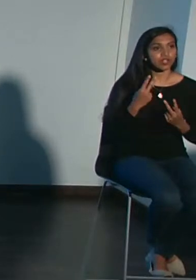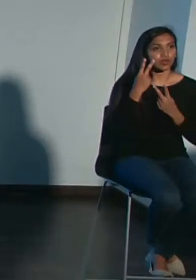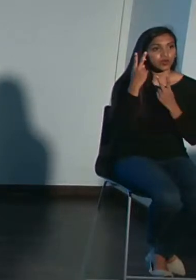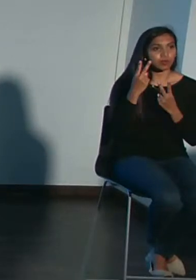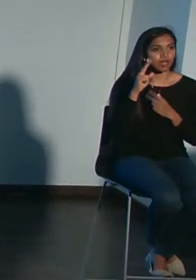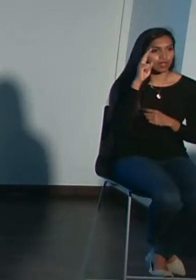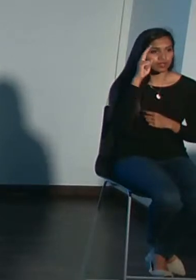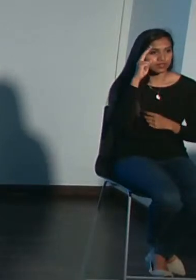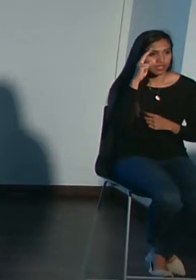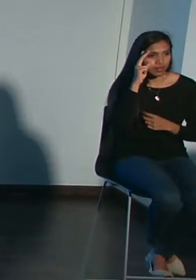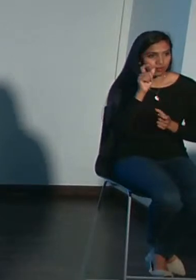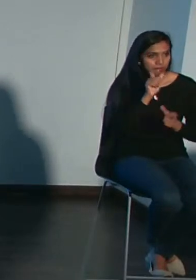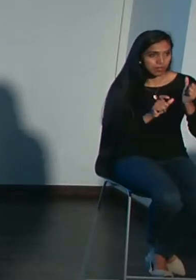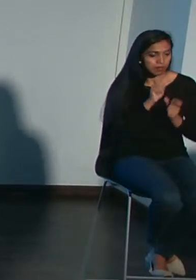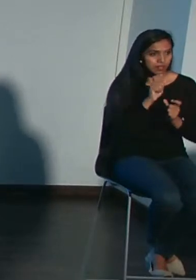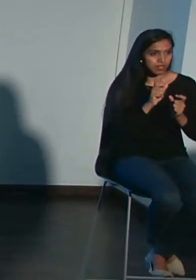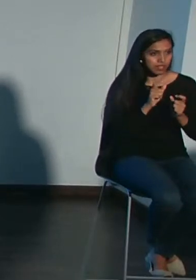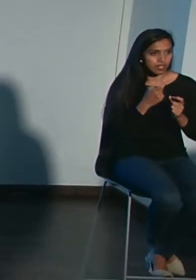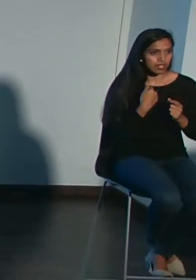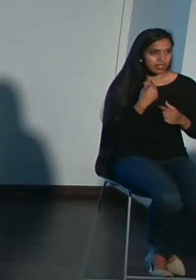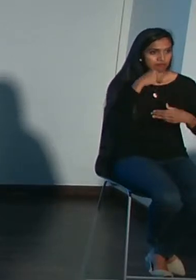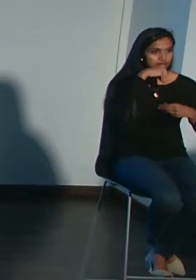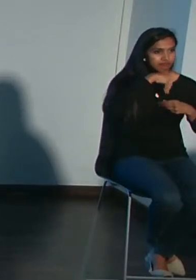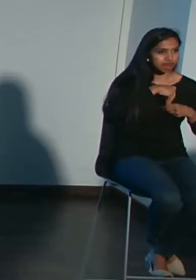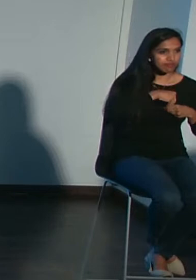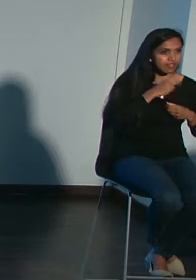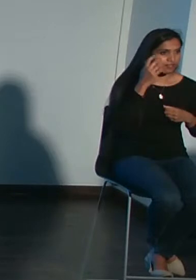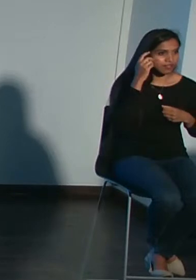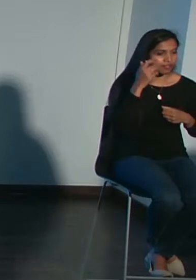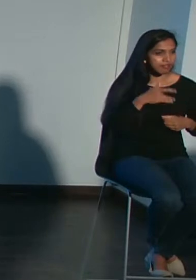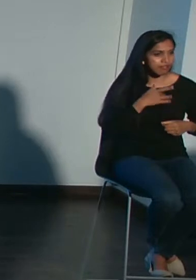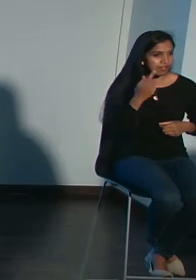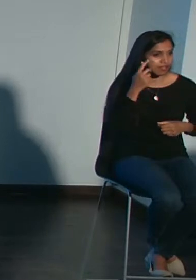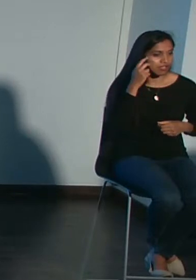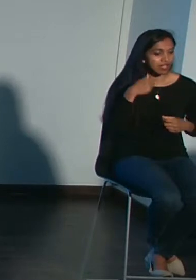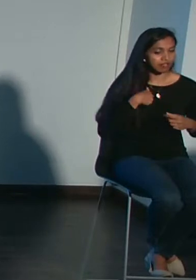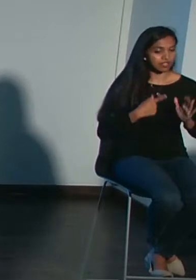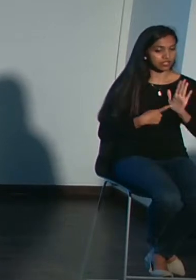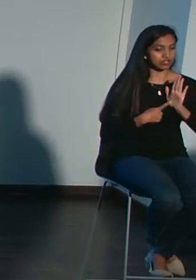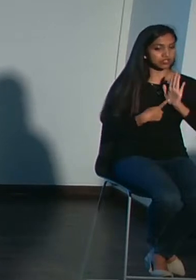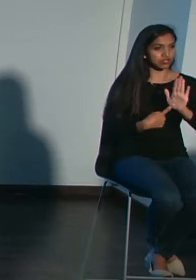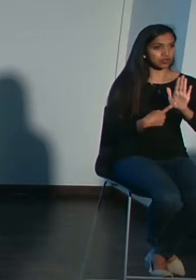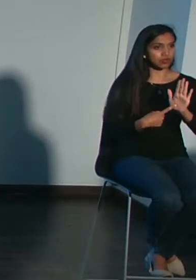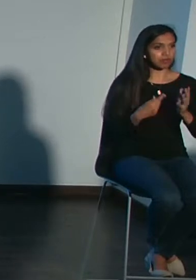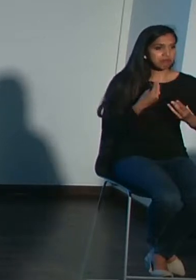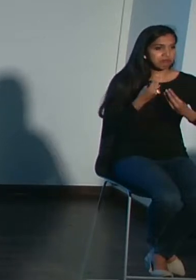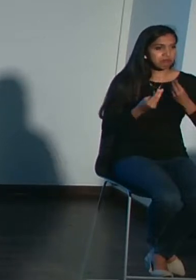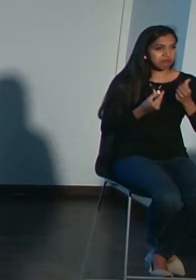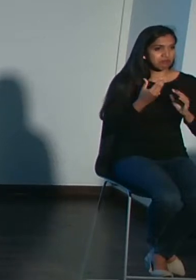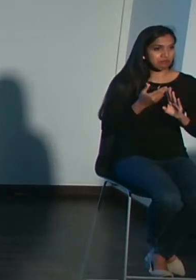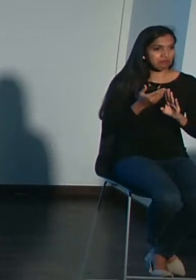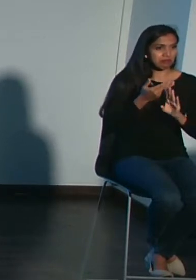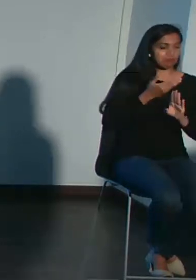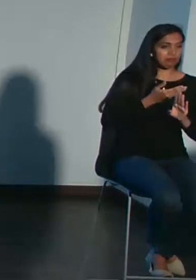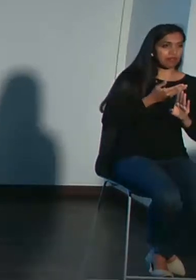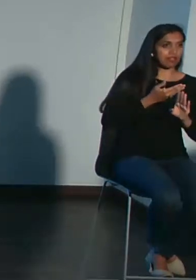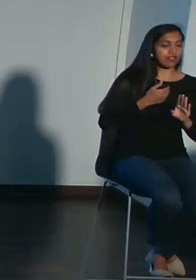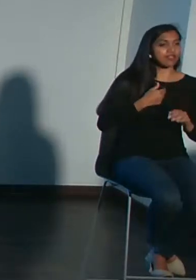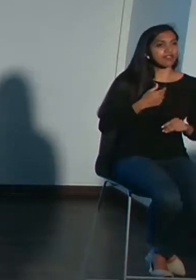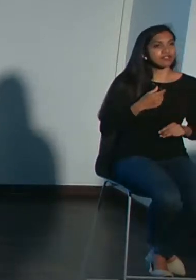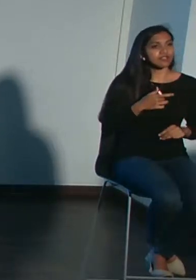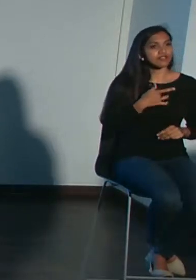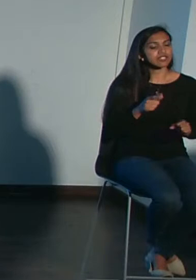doubt and what that means, and not being entirely sure of what we are presenting. Um, and it often feels